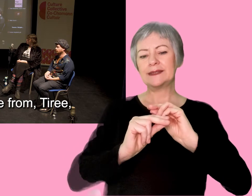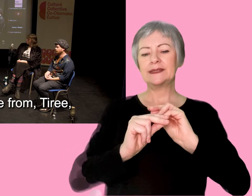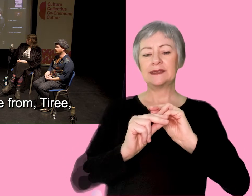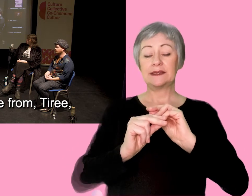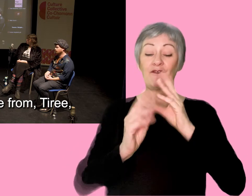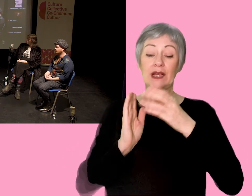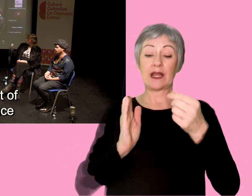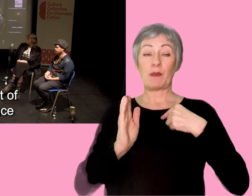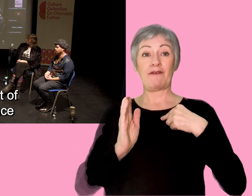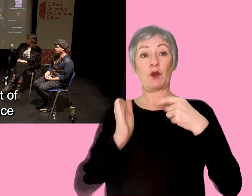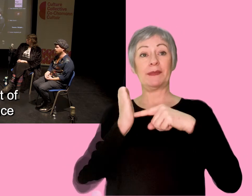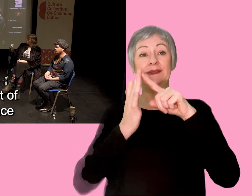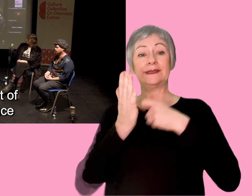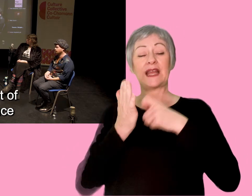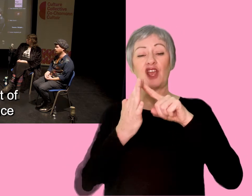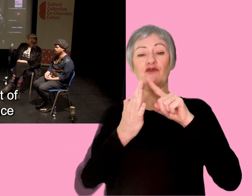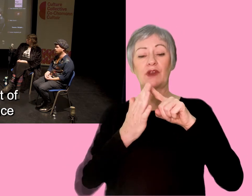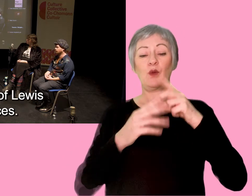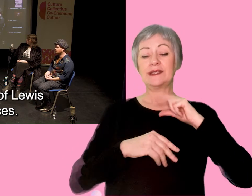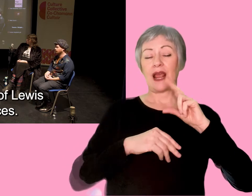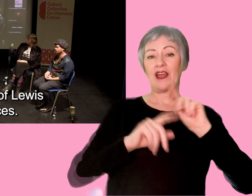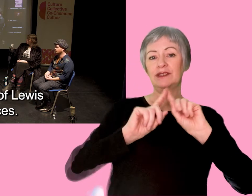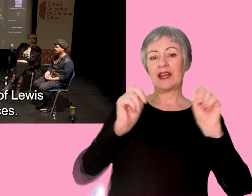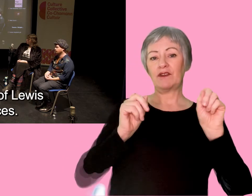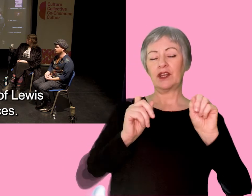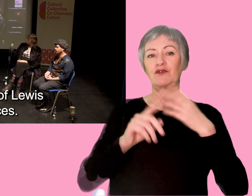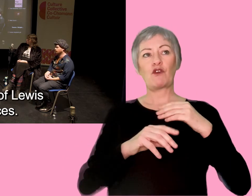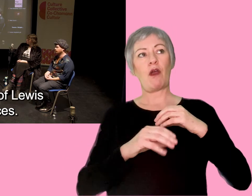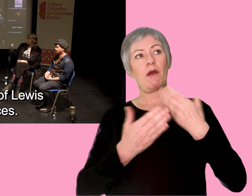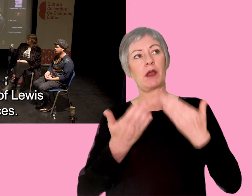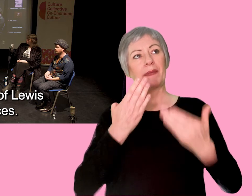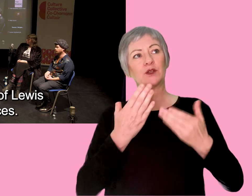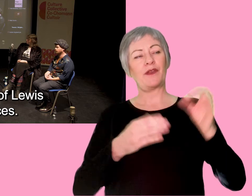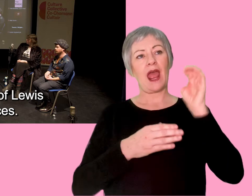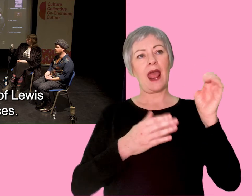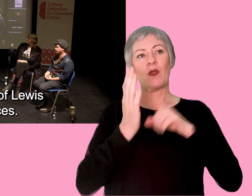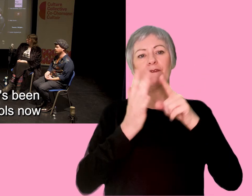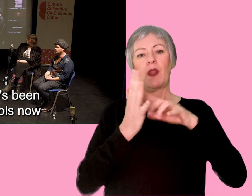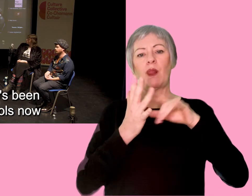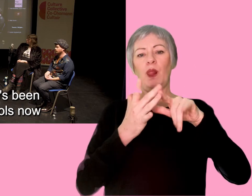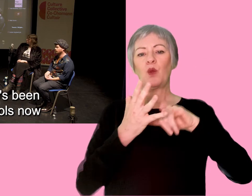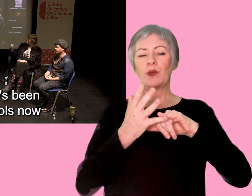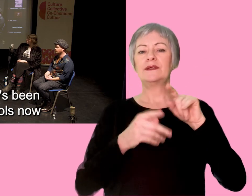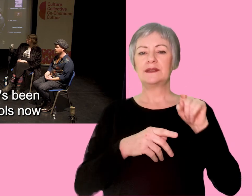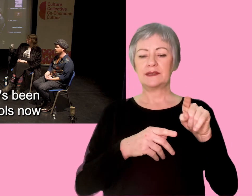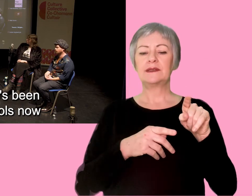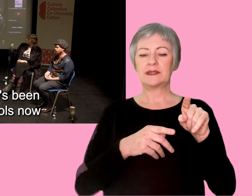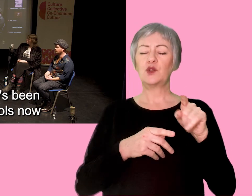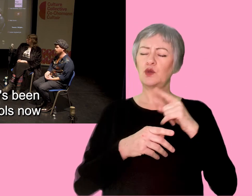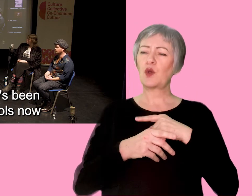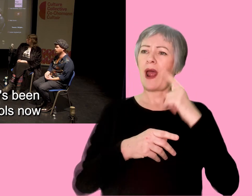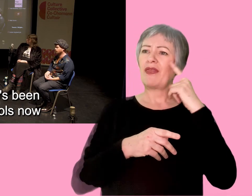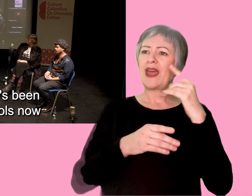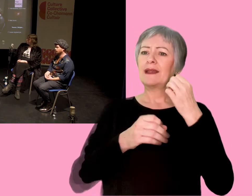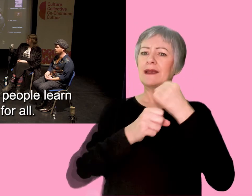where I come from, Tiree, we use quite a lot of dialectal difference compared to the Isle of Lewis and different places. So I think that Gaelic's been